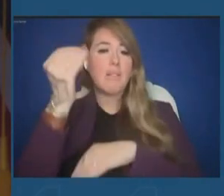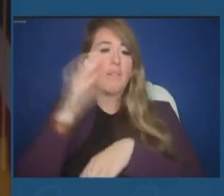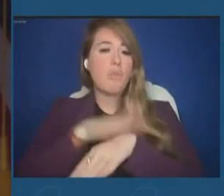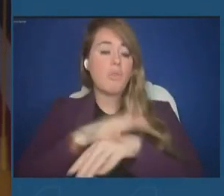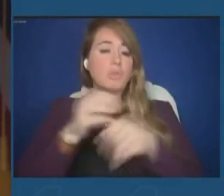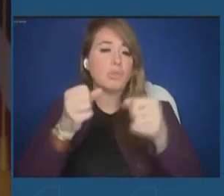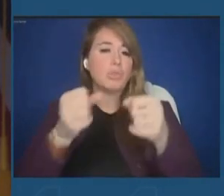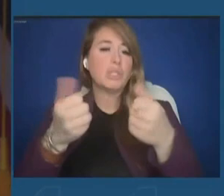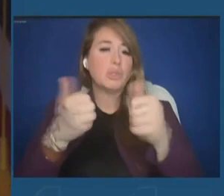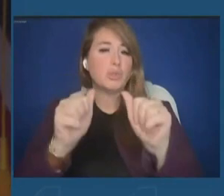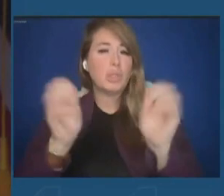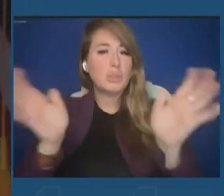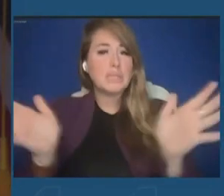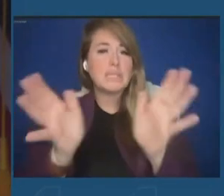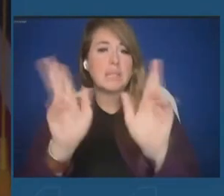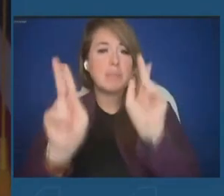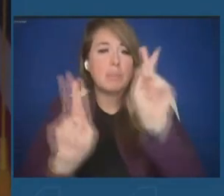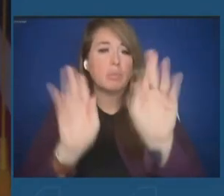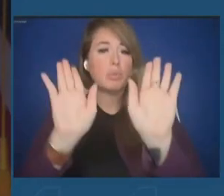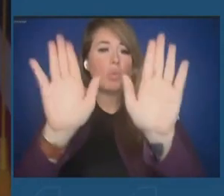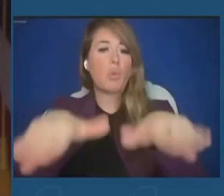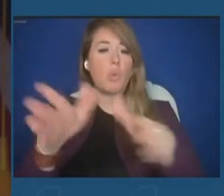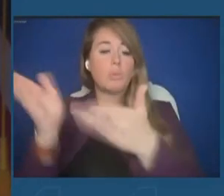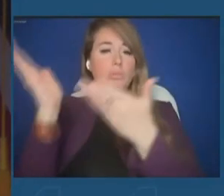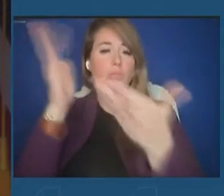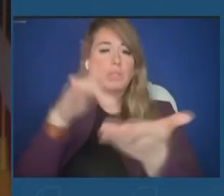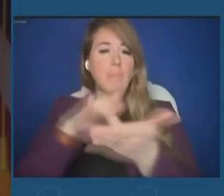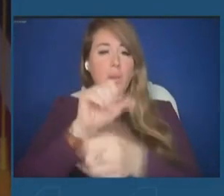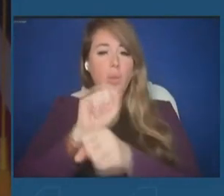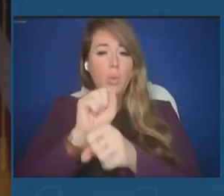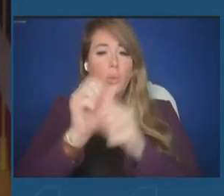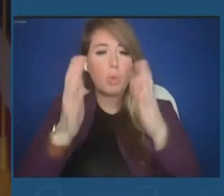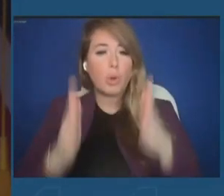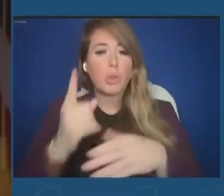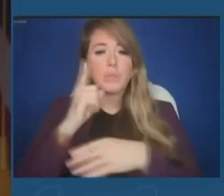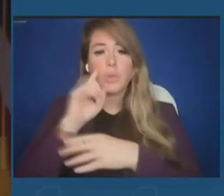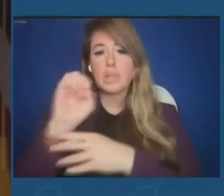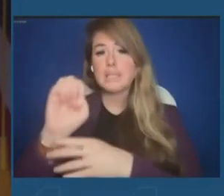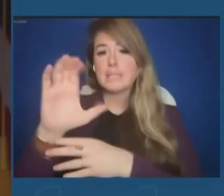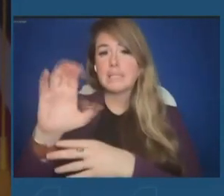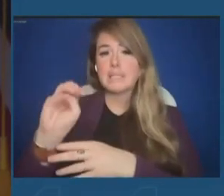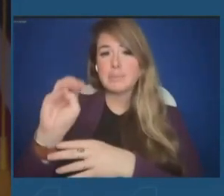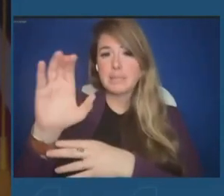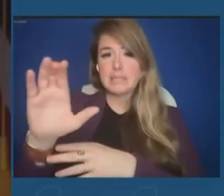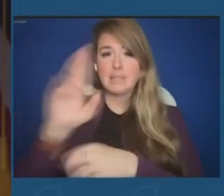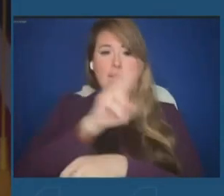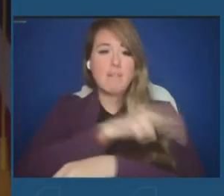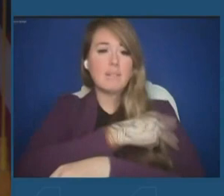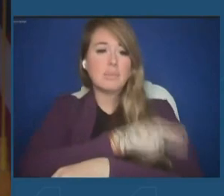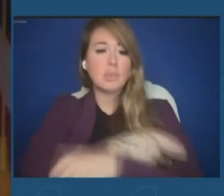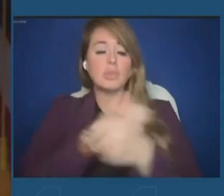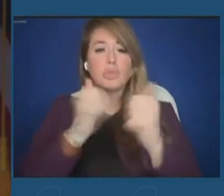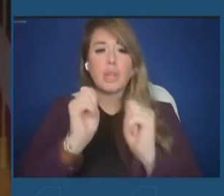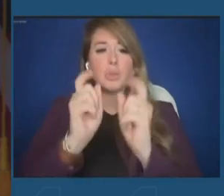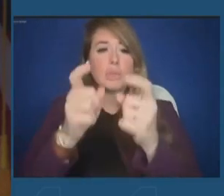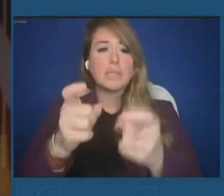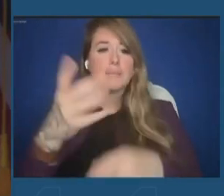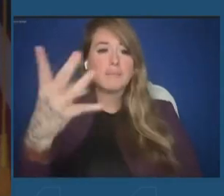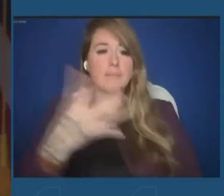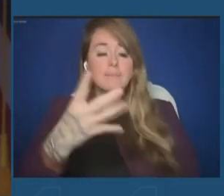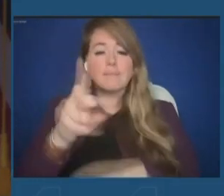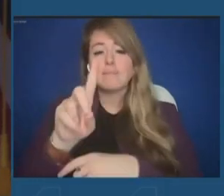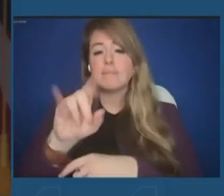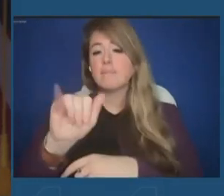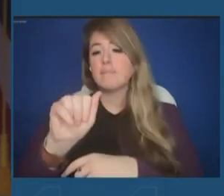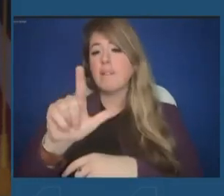get people out there, bringing medical workers to ECMC and hospitals, trying to get people to dialysis. If